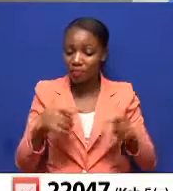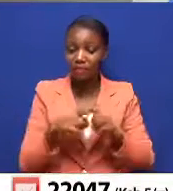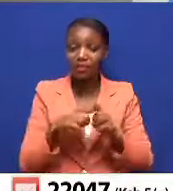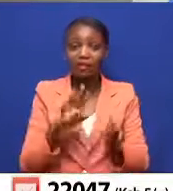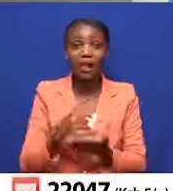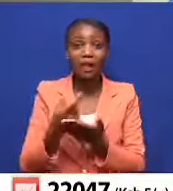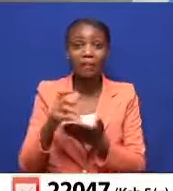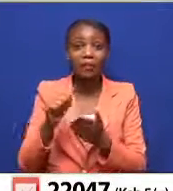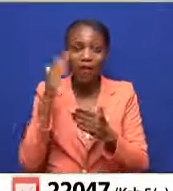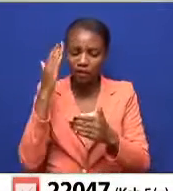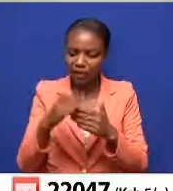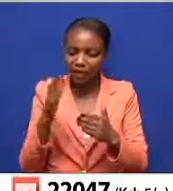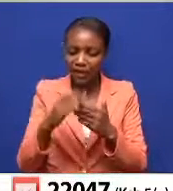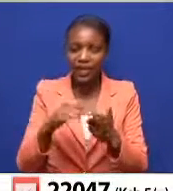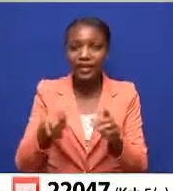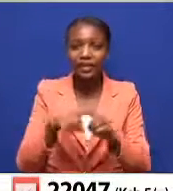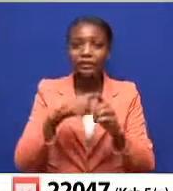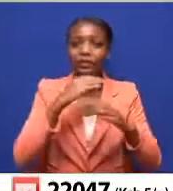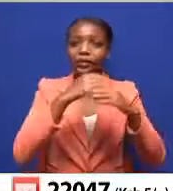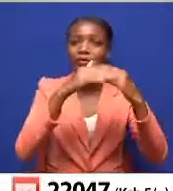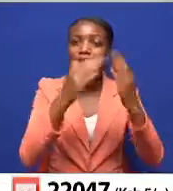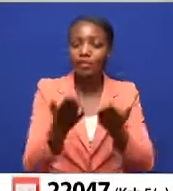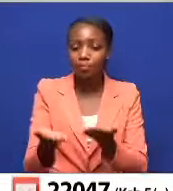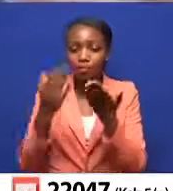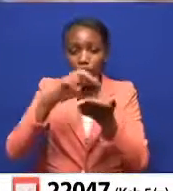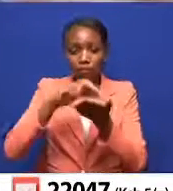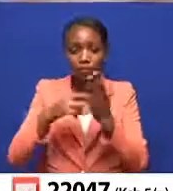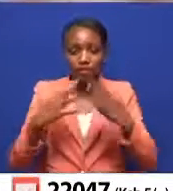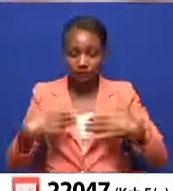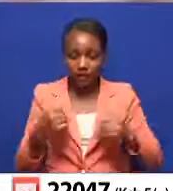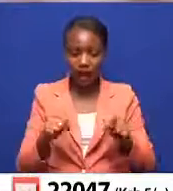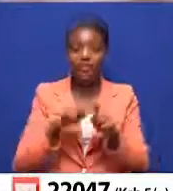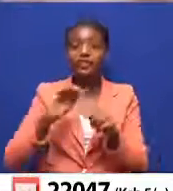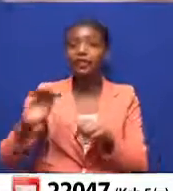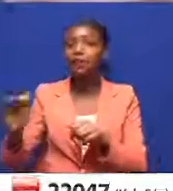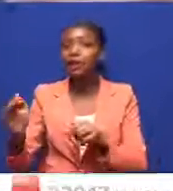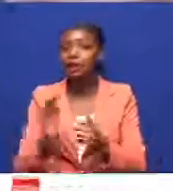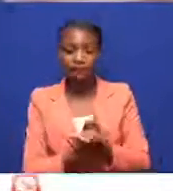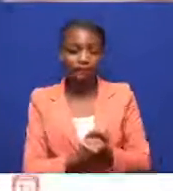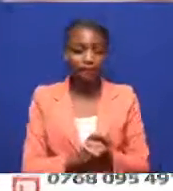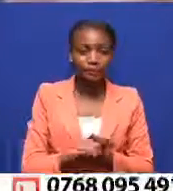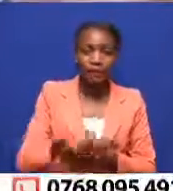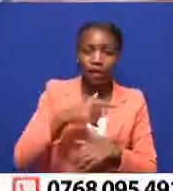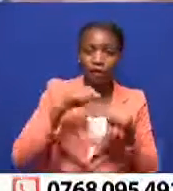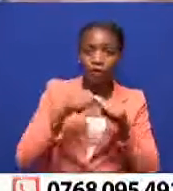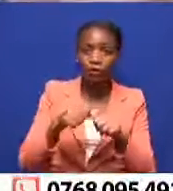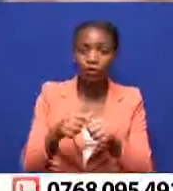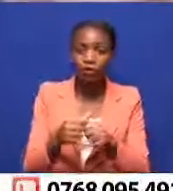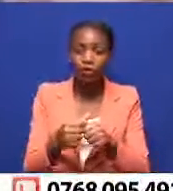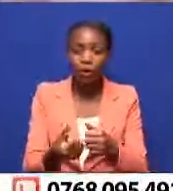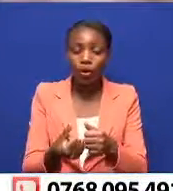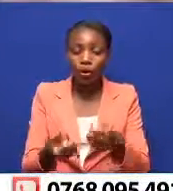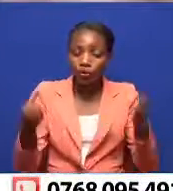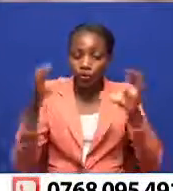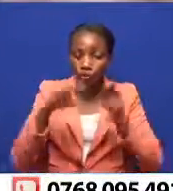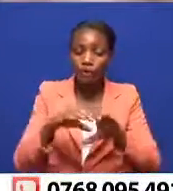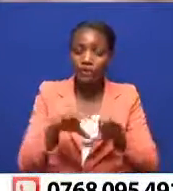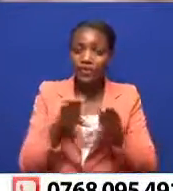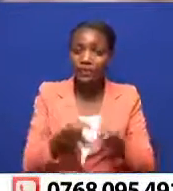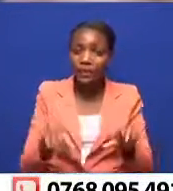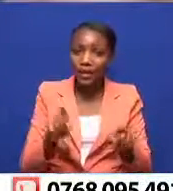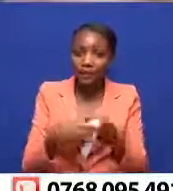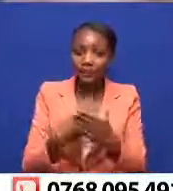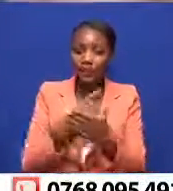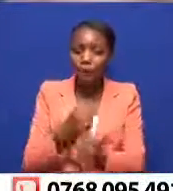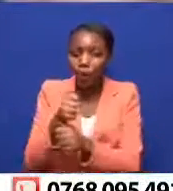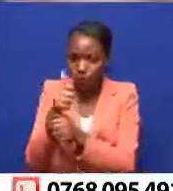kuwasaidia kukamilisha miradi muhimu ya afya katika kaunti hiyo. So we have continued to do that by closing some of the markets so that we can fumigate,